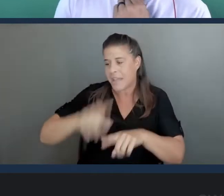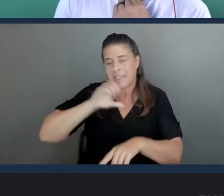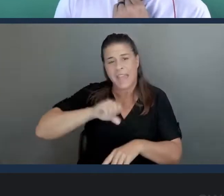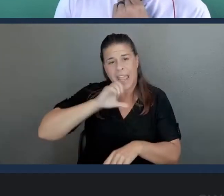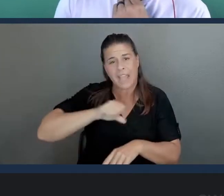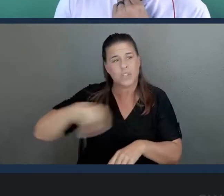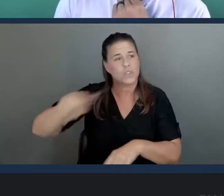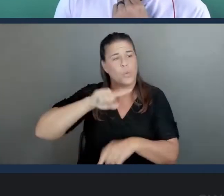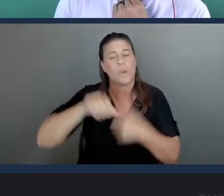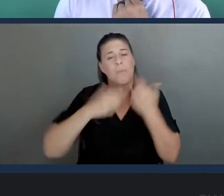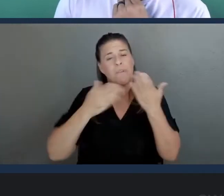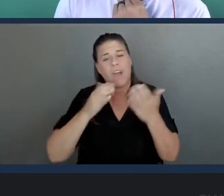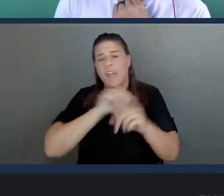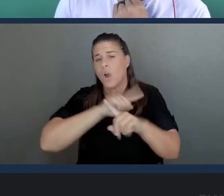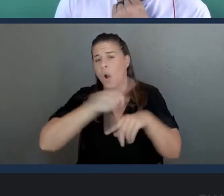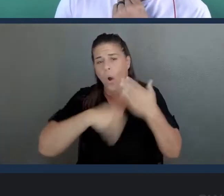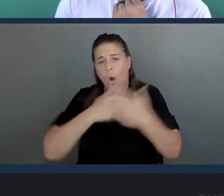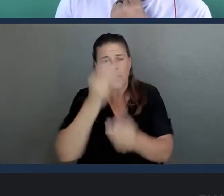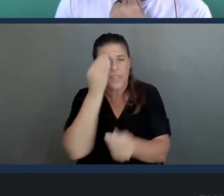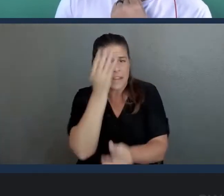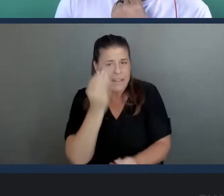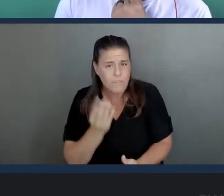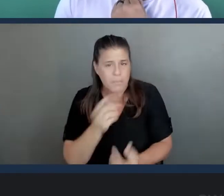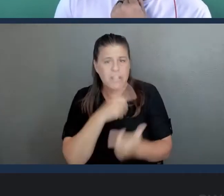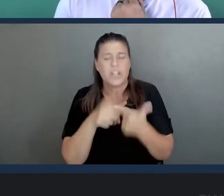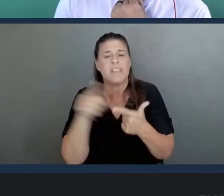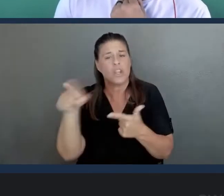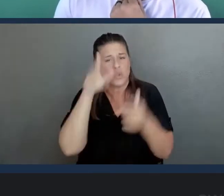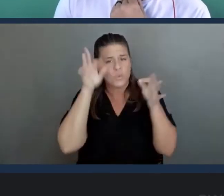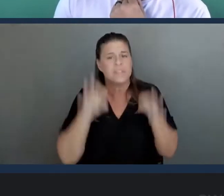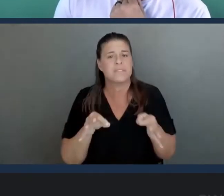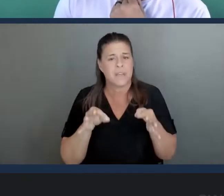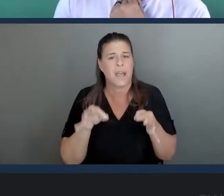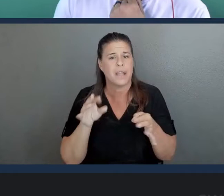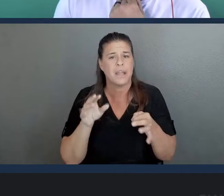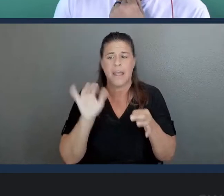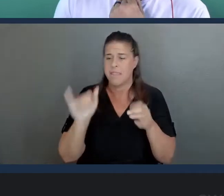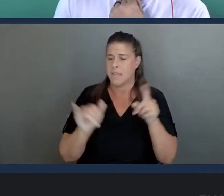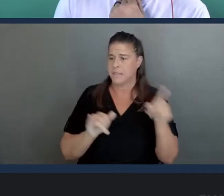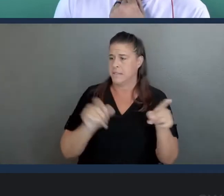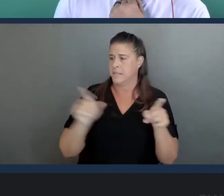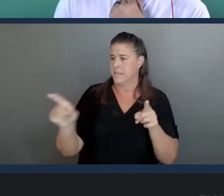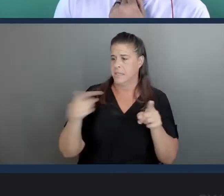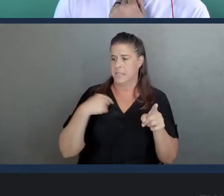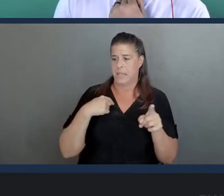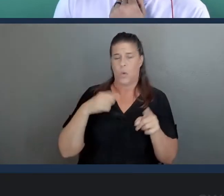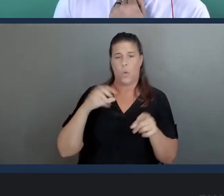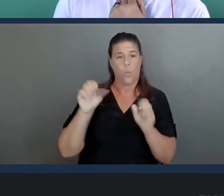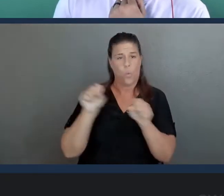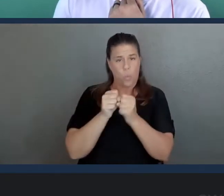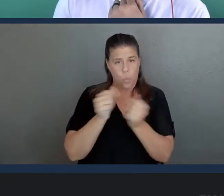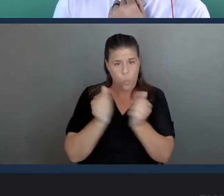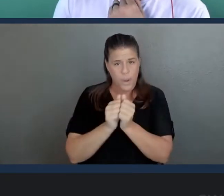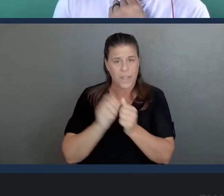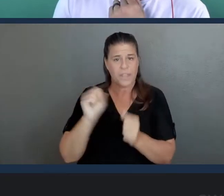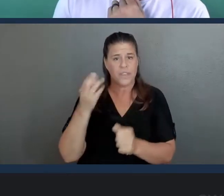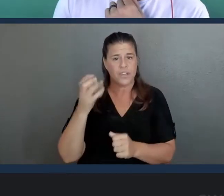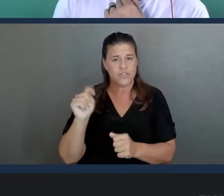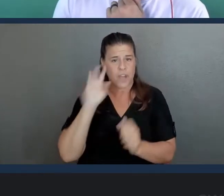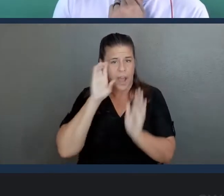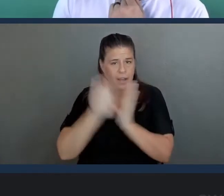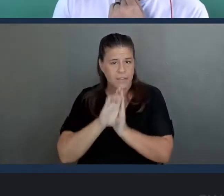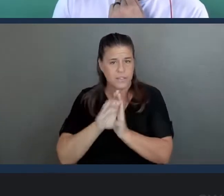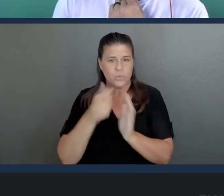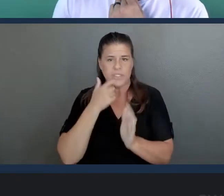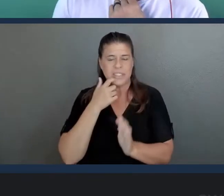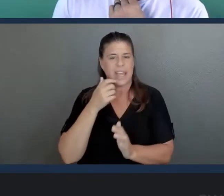we give you all of that detail, and then you could use that combined with the shot barriers to say